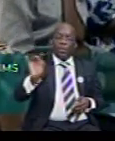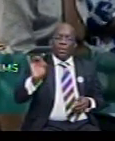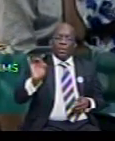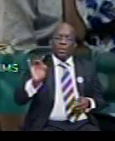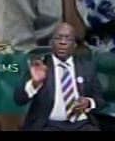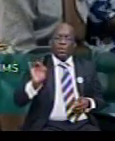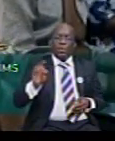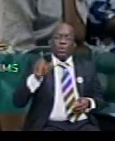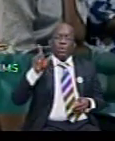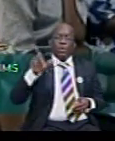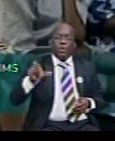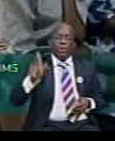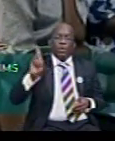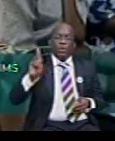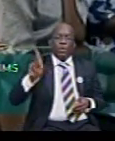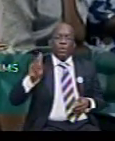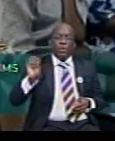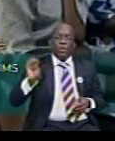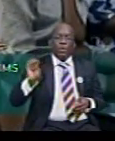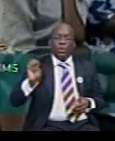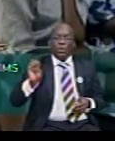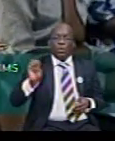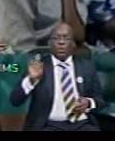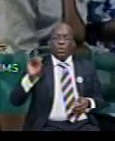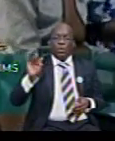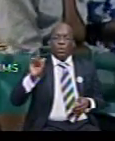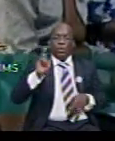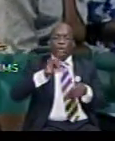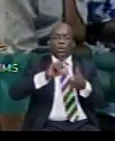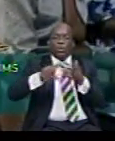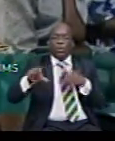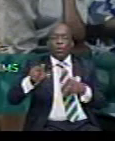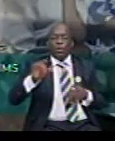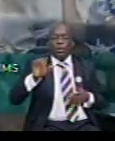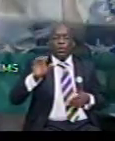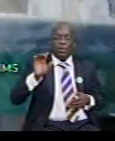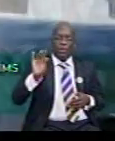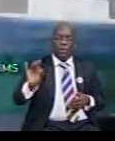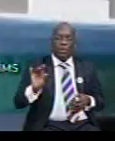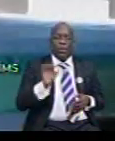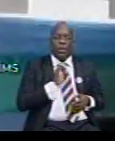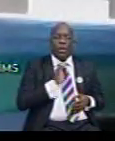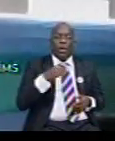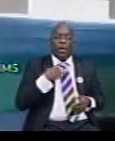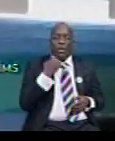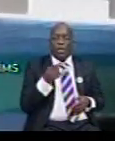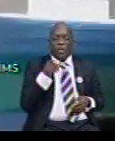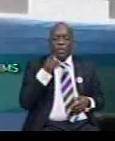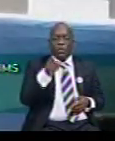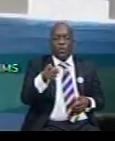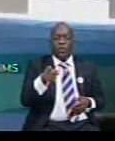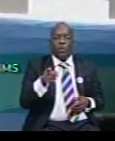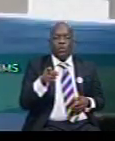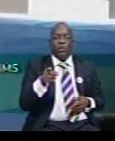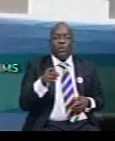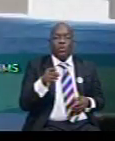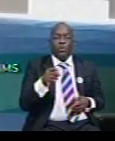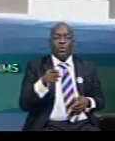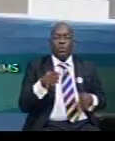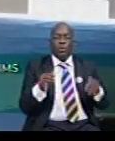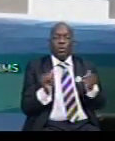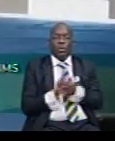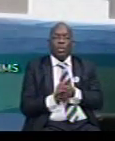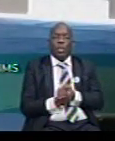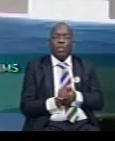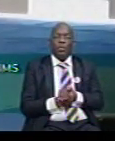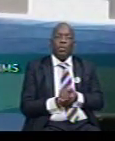We're looking at verse 8. I tell you that he will